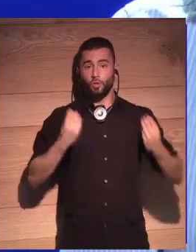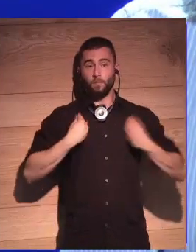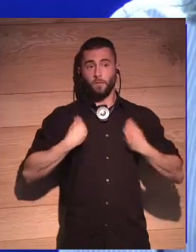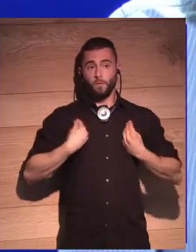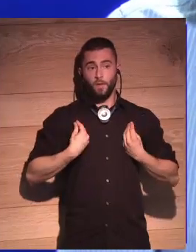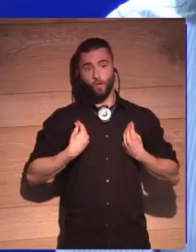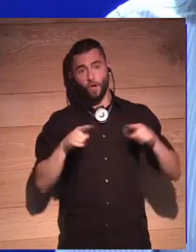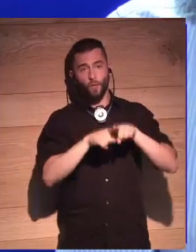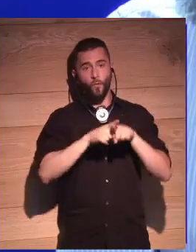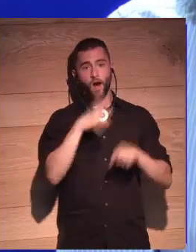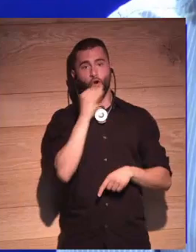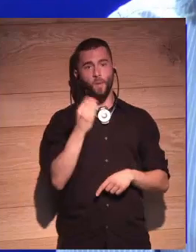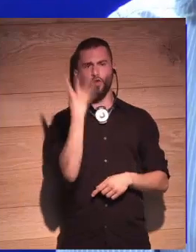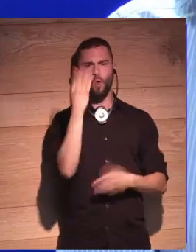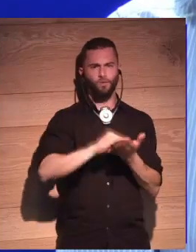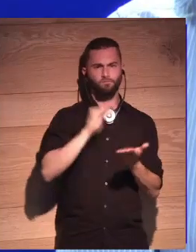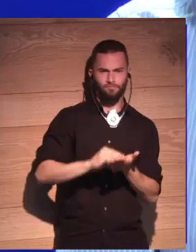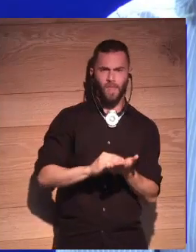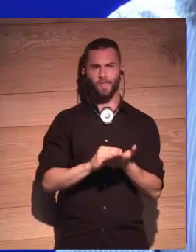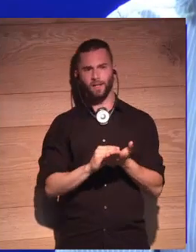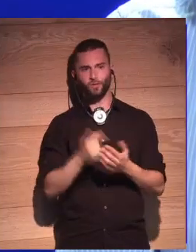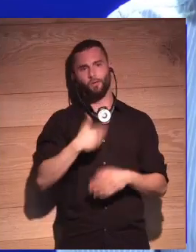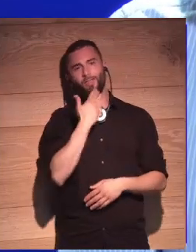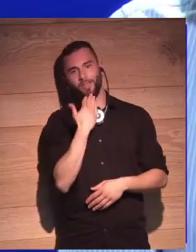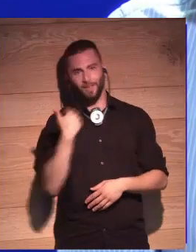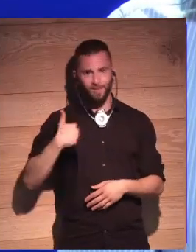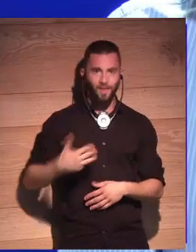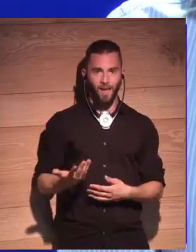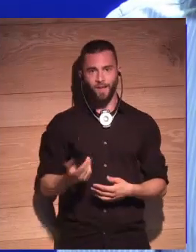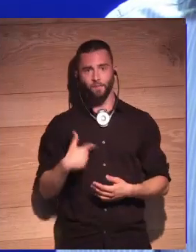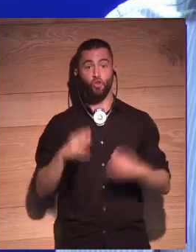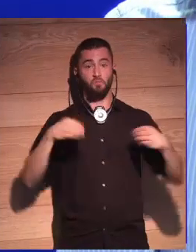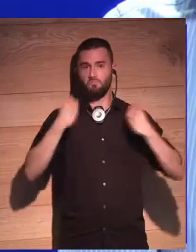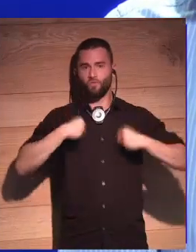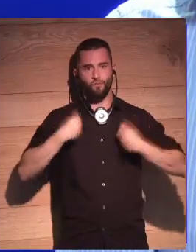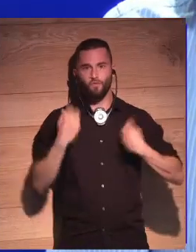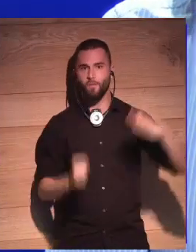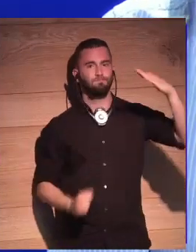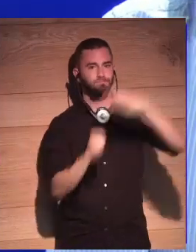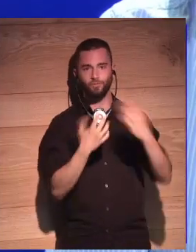And nowadays I'm living my fourth youth. I